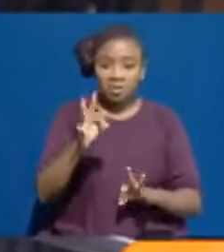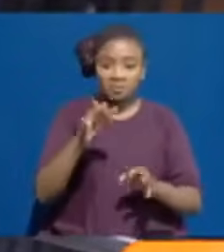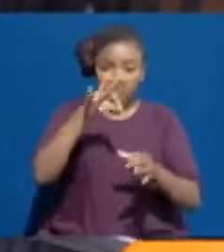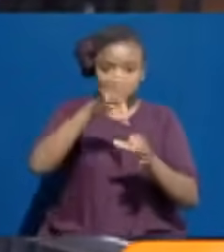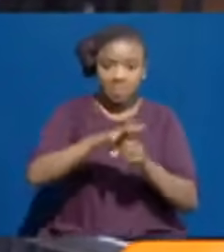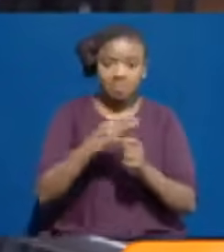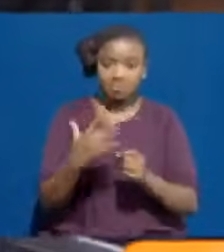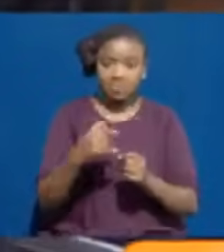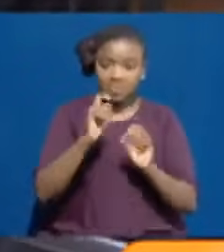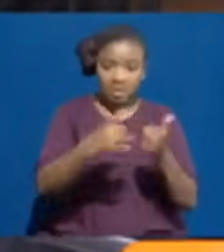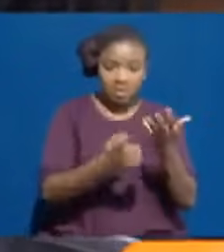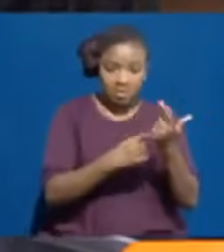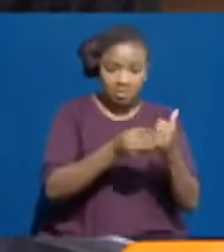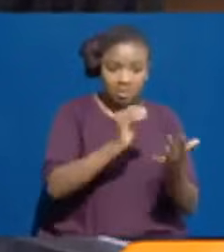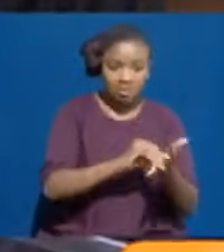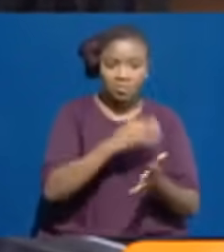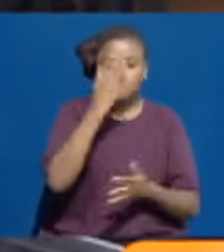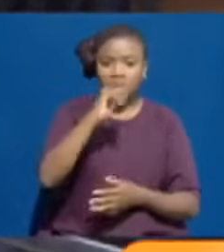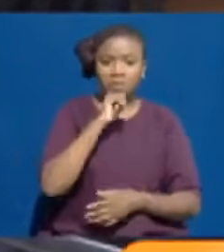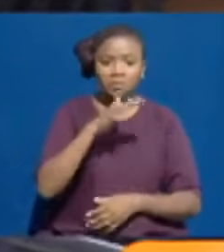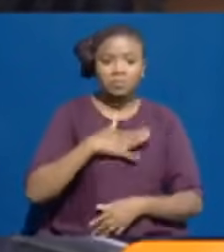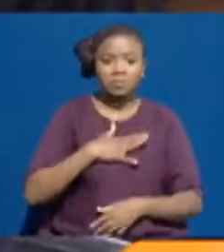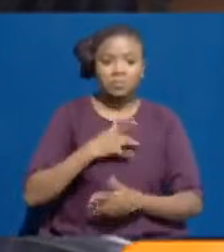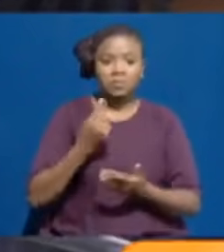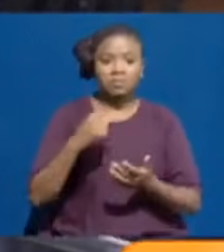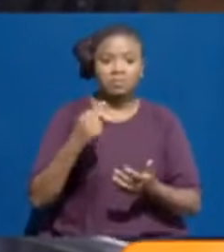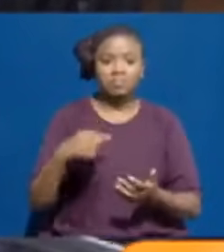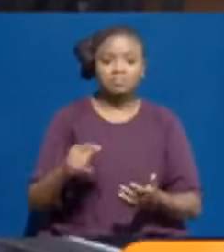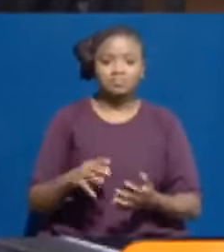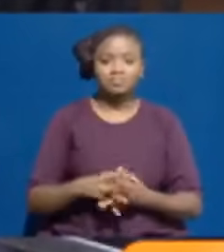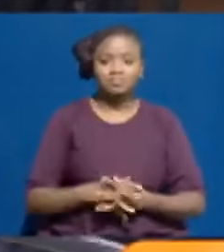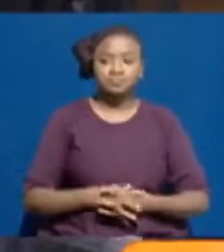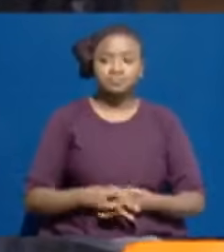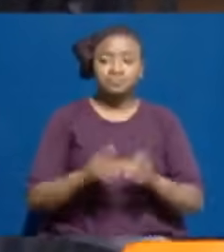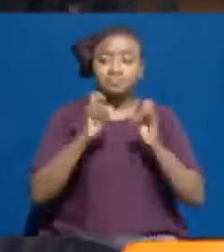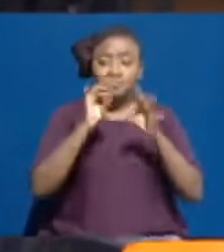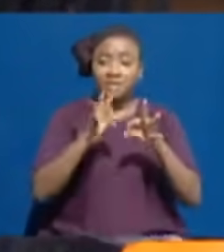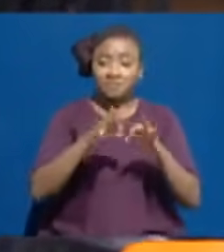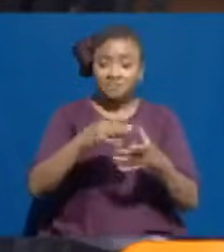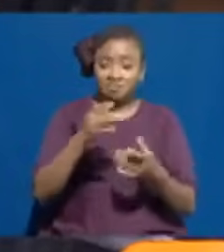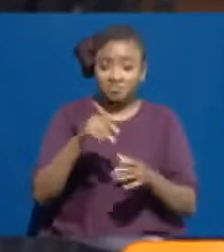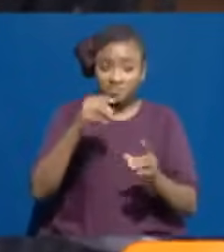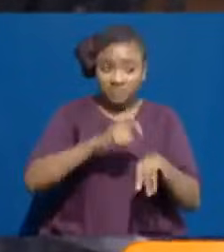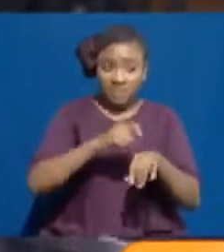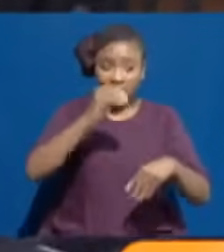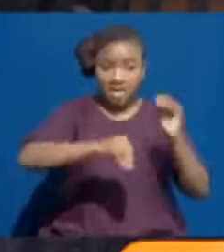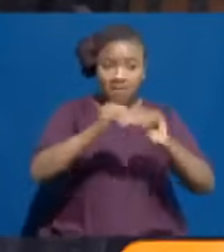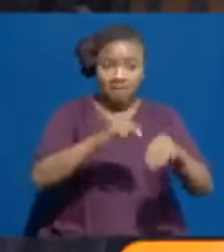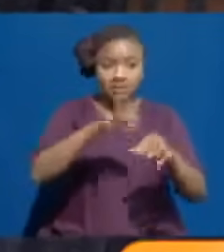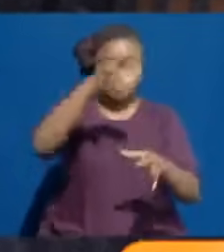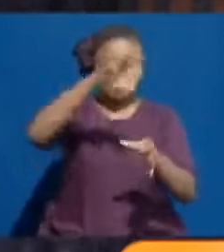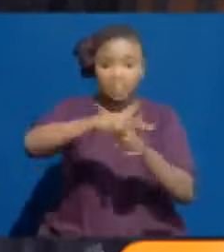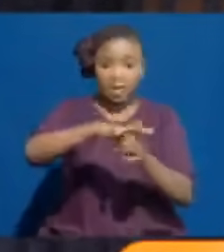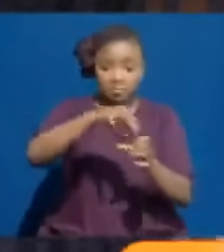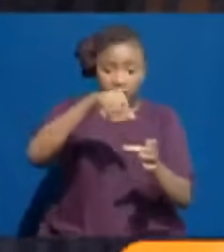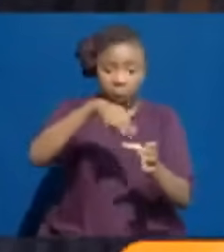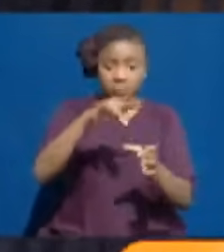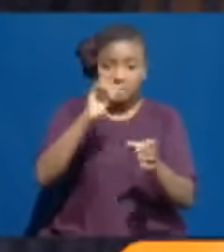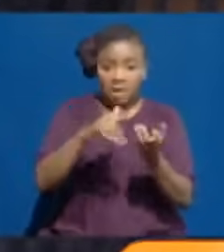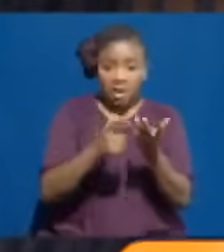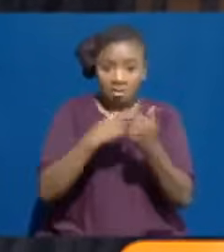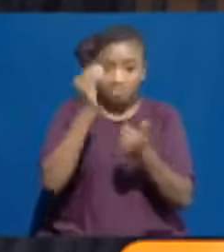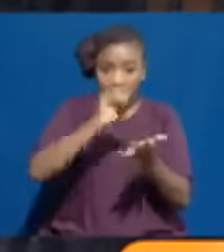recounted, why not our marks? I repeat, if the ballot papers can be counted, why not